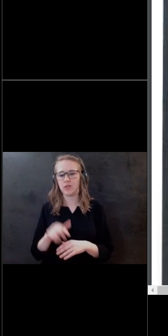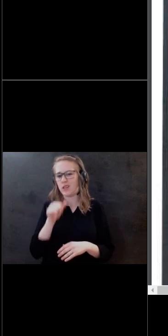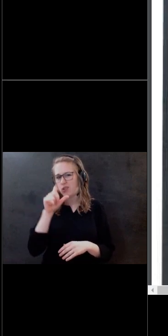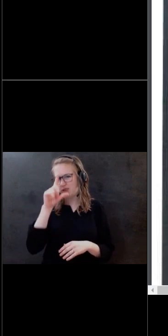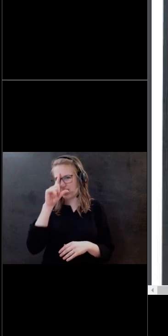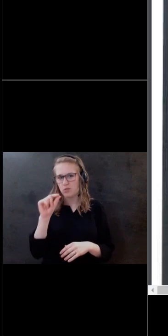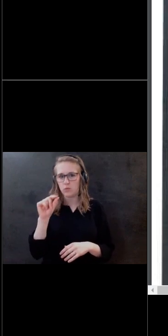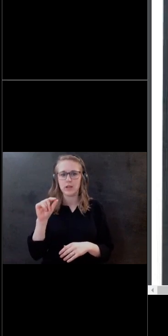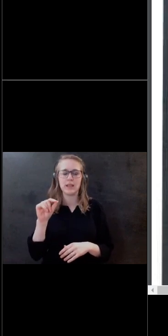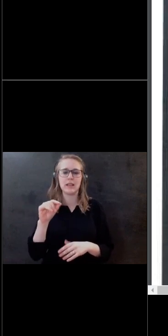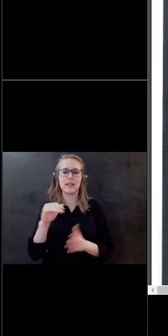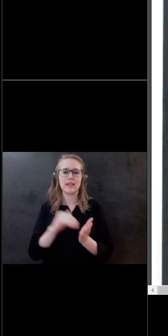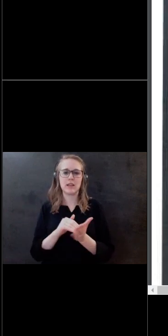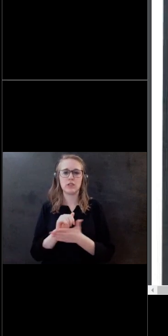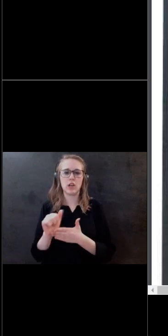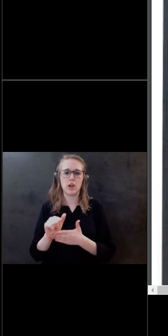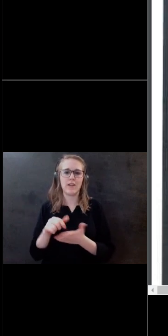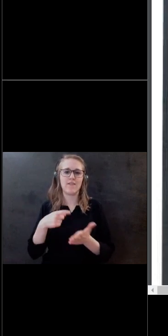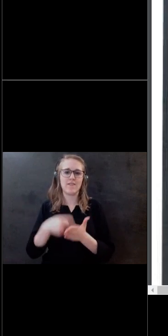fee is respectable,